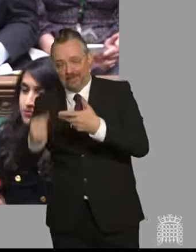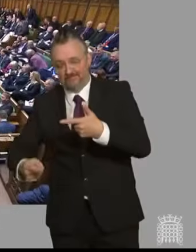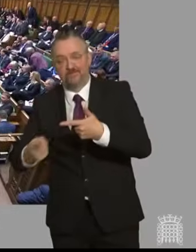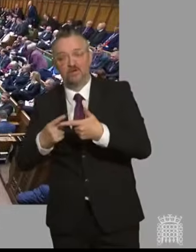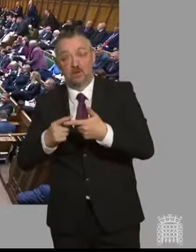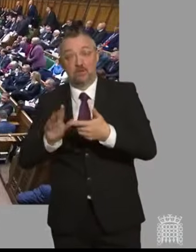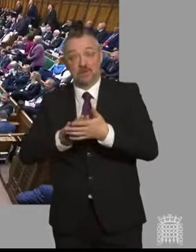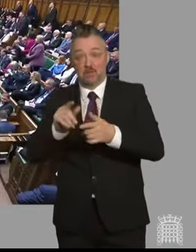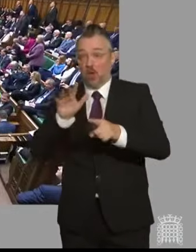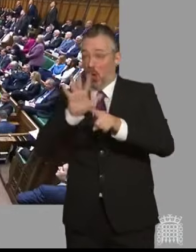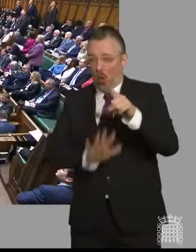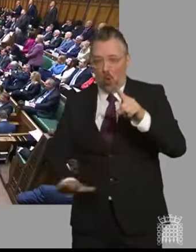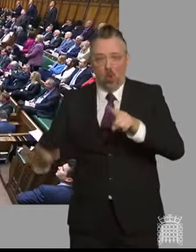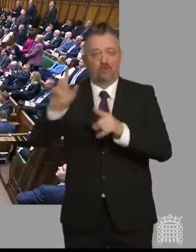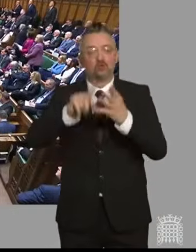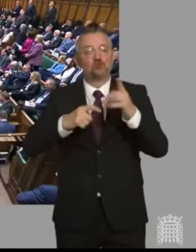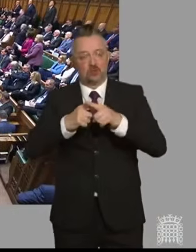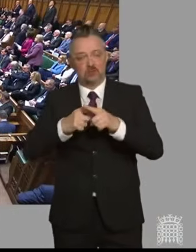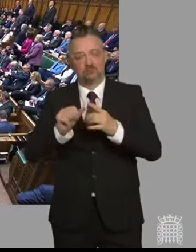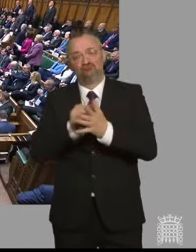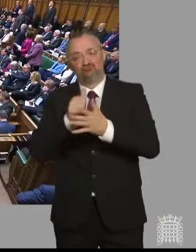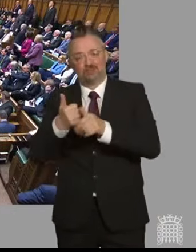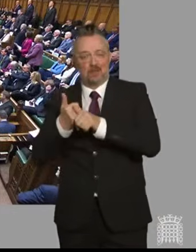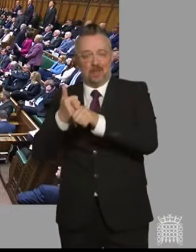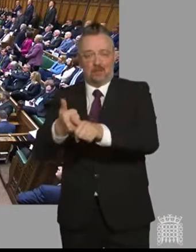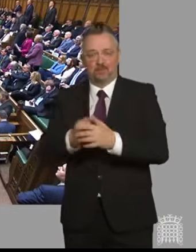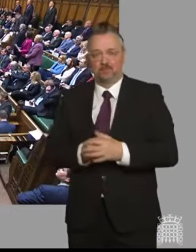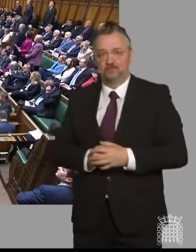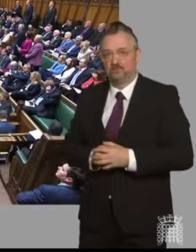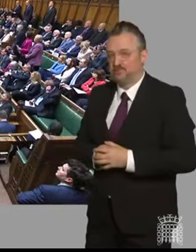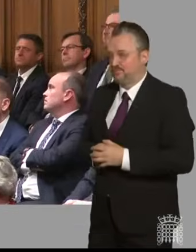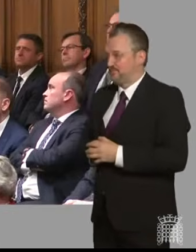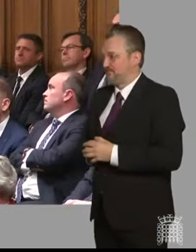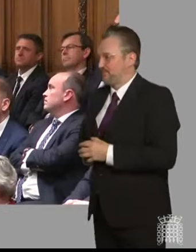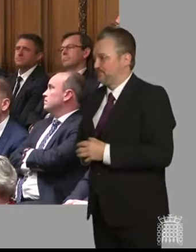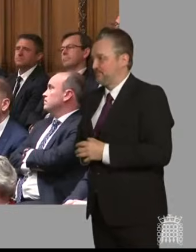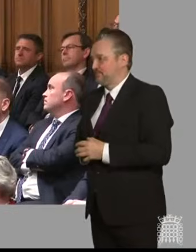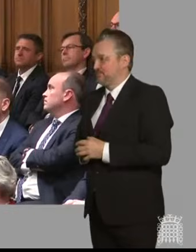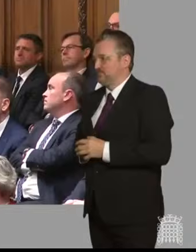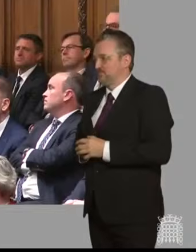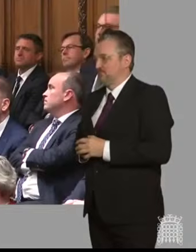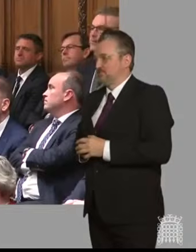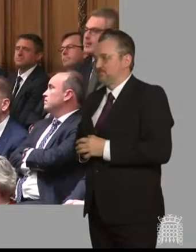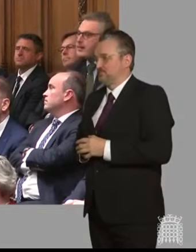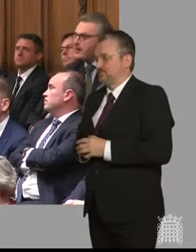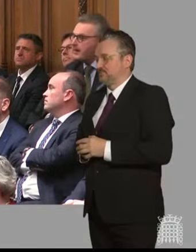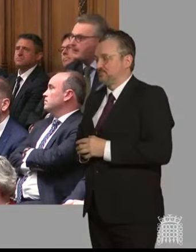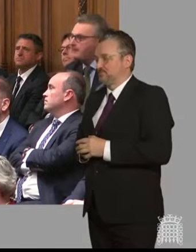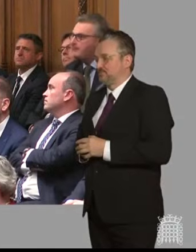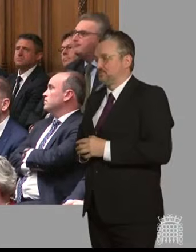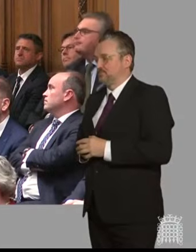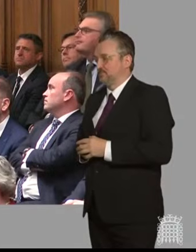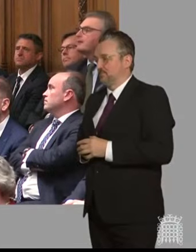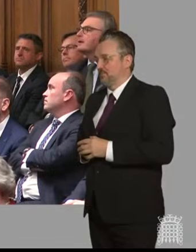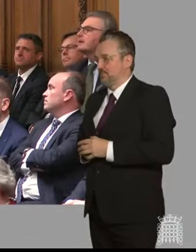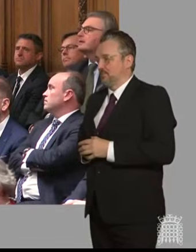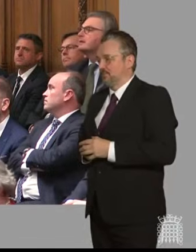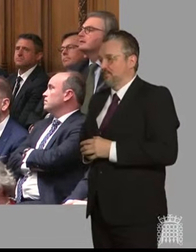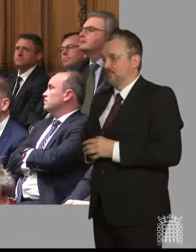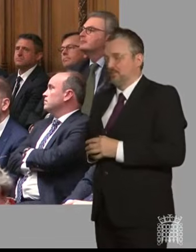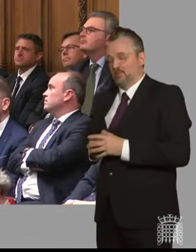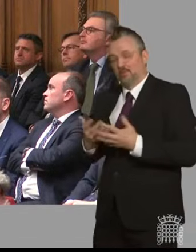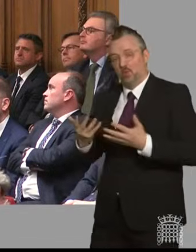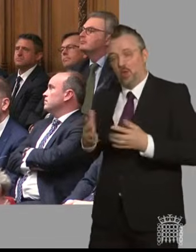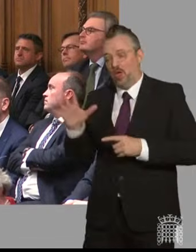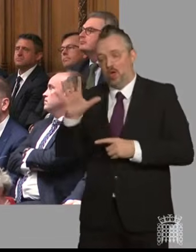Paul Brister. Warrington Fields is a much-loved open space, cherished by local